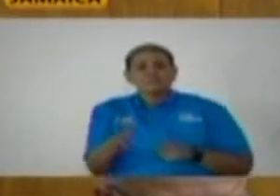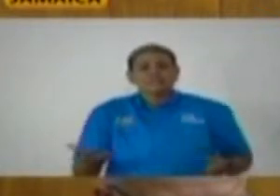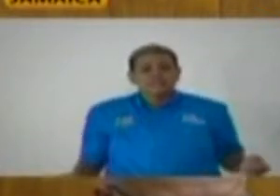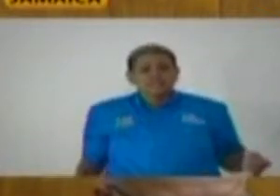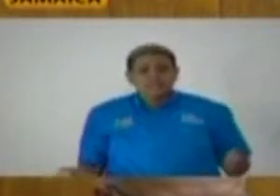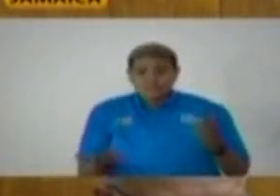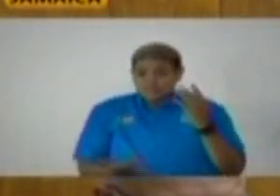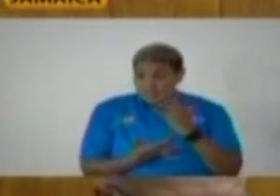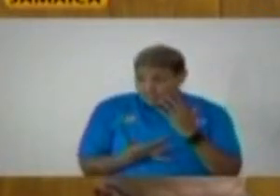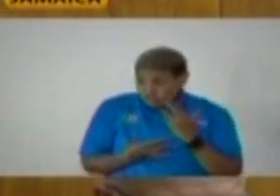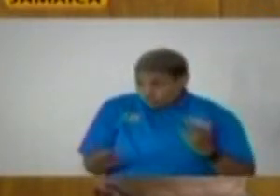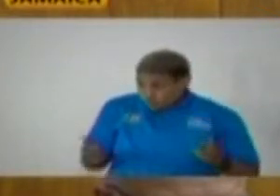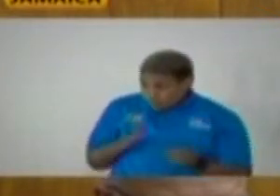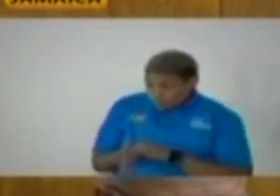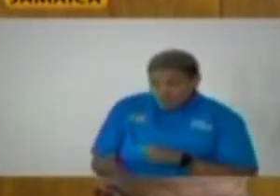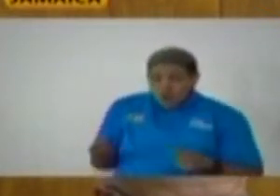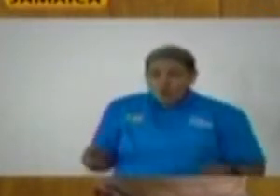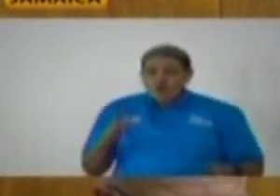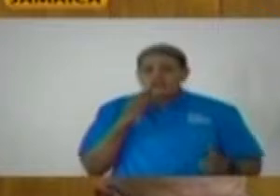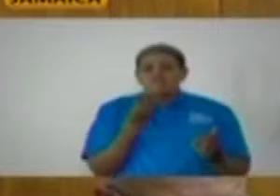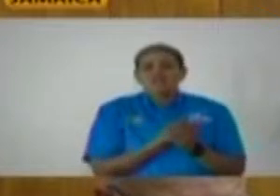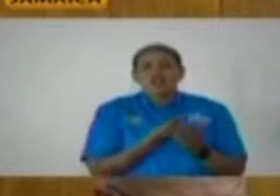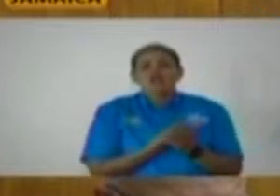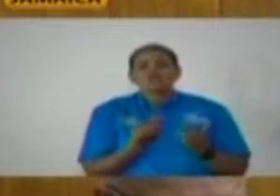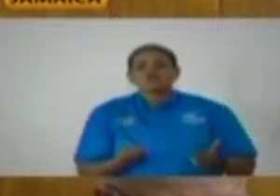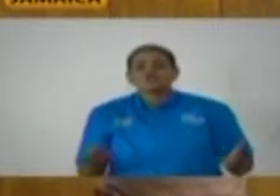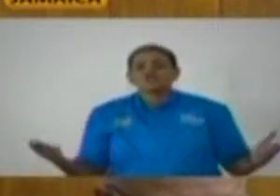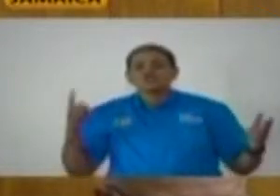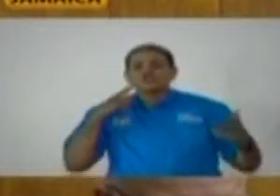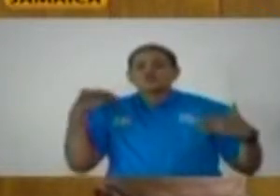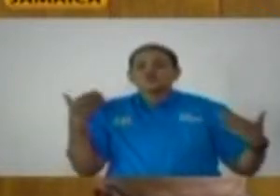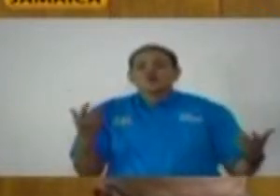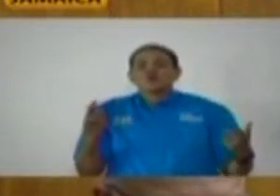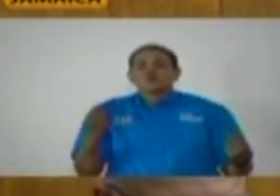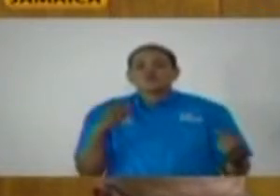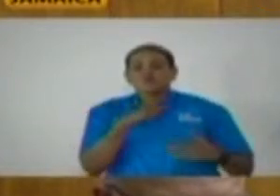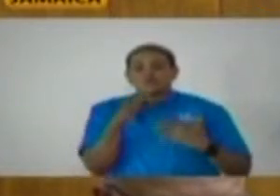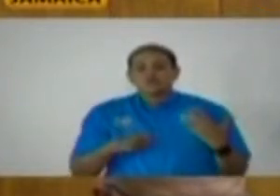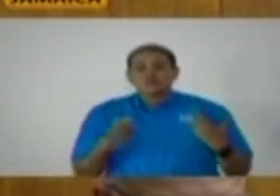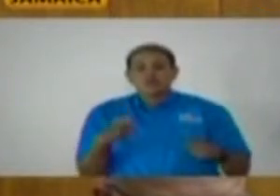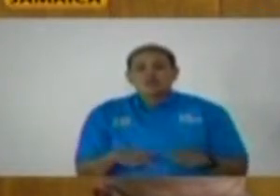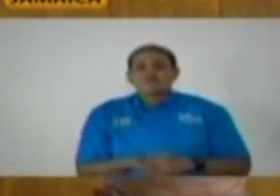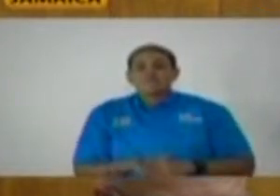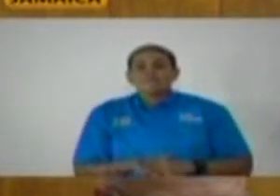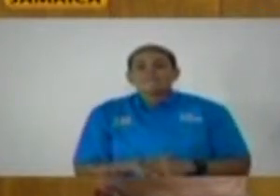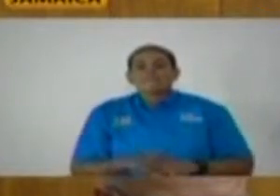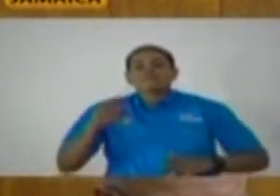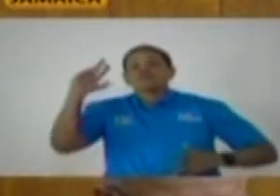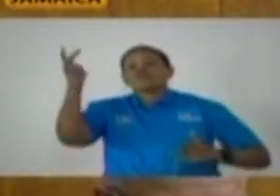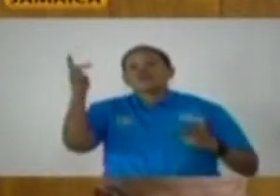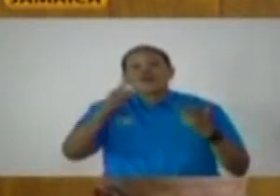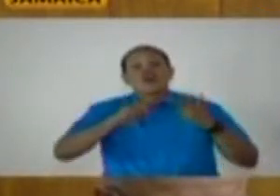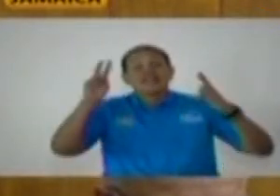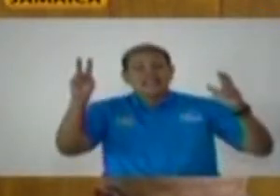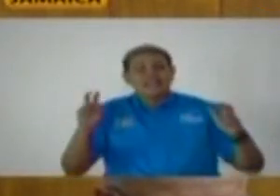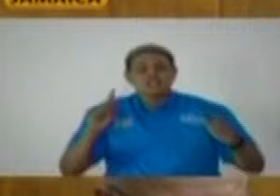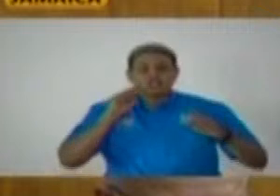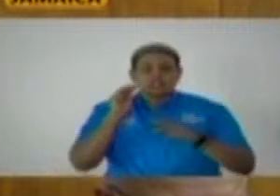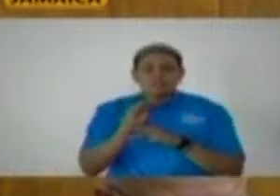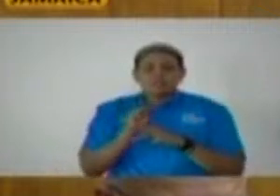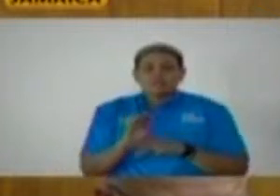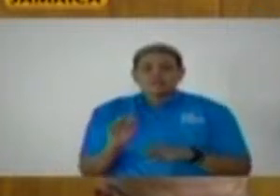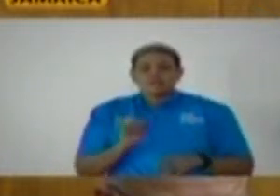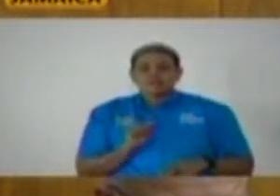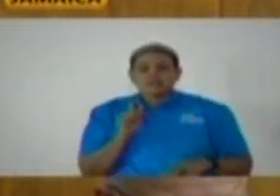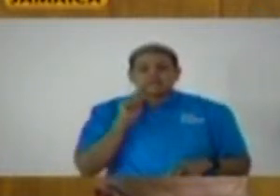the technical resources and the financial resources to carry out their tasks. And the third issue, Minister, that